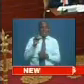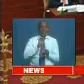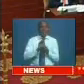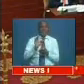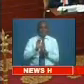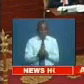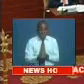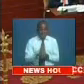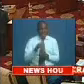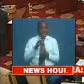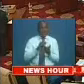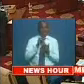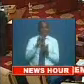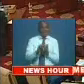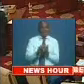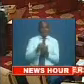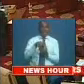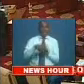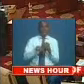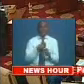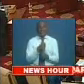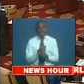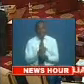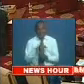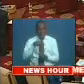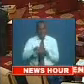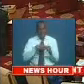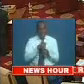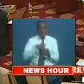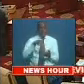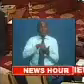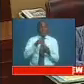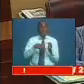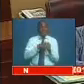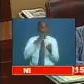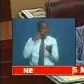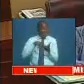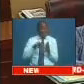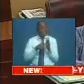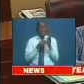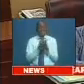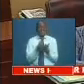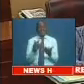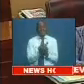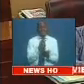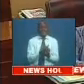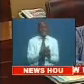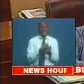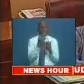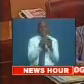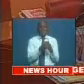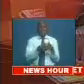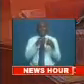Ghana cedis in May 2015. The 2015 Media Review also saw the country's budget